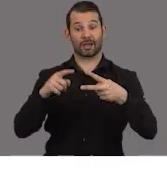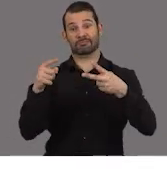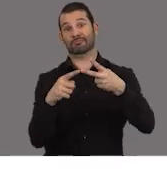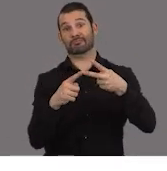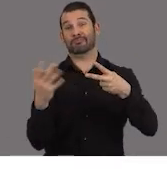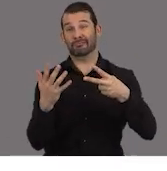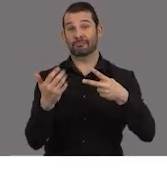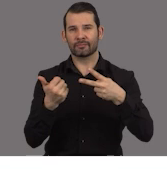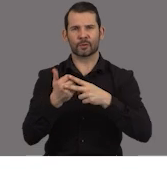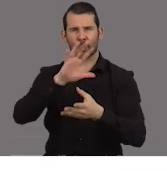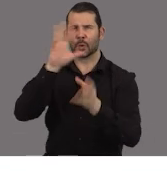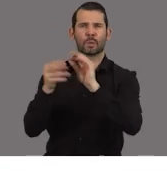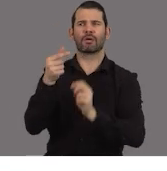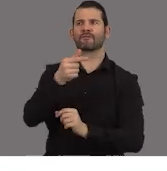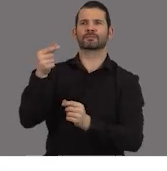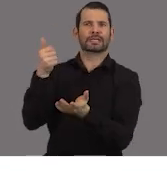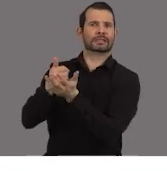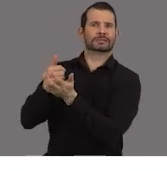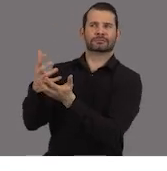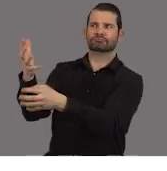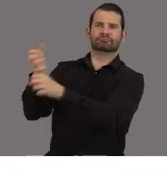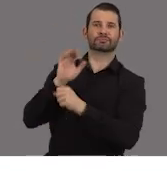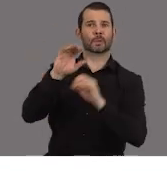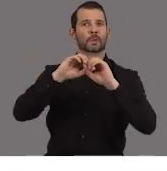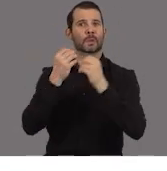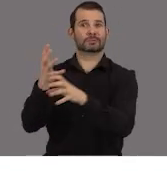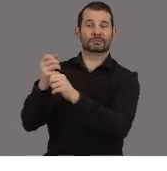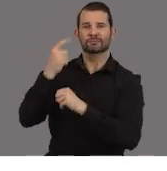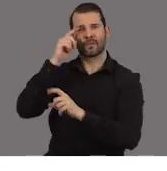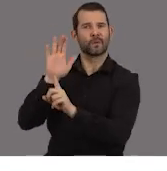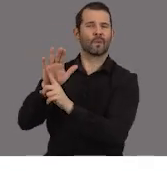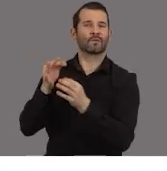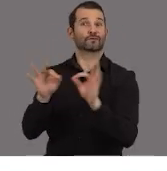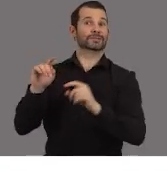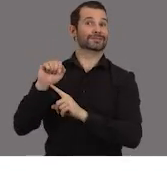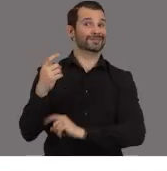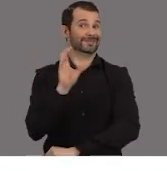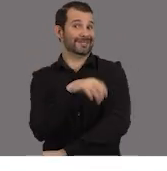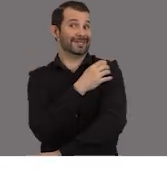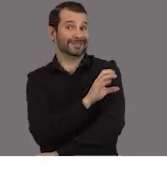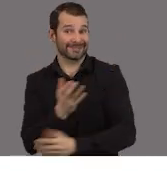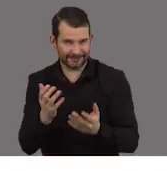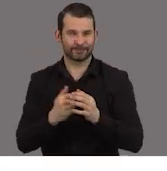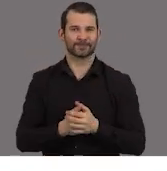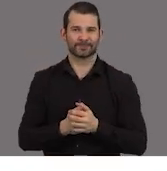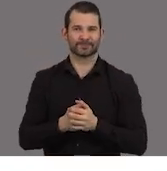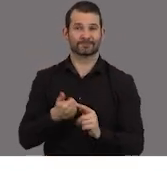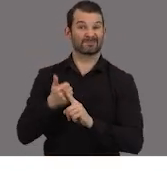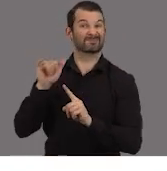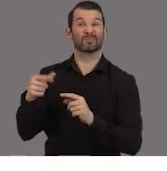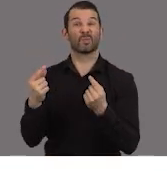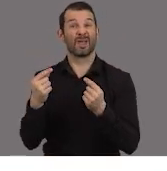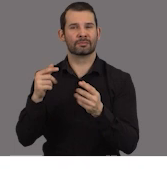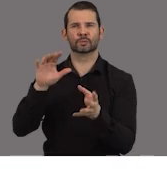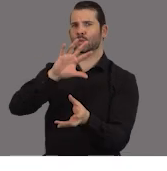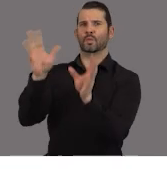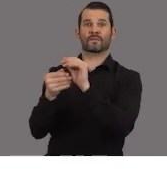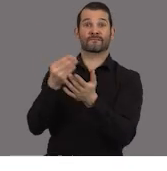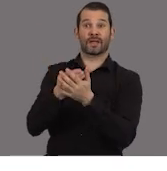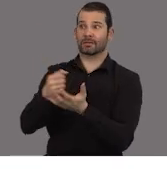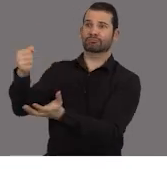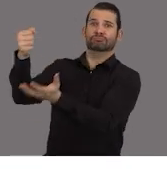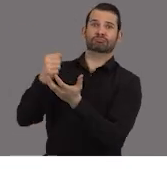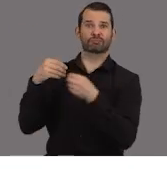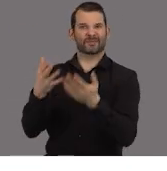second factor is the total government assistance your organization receives for its free tax clinics. This is the